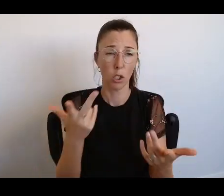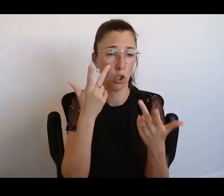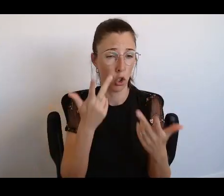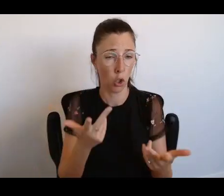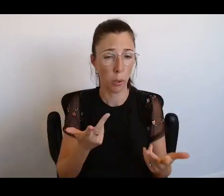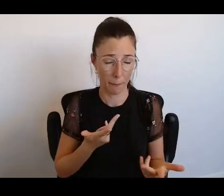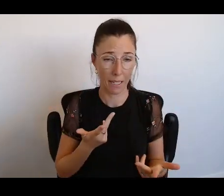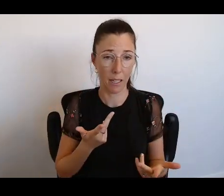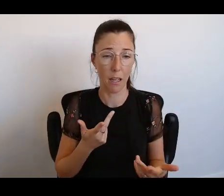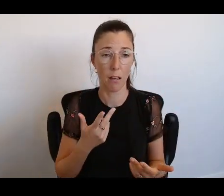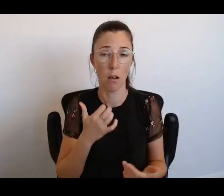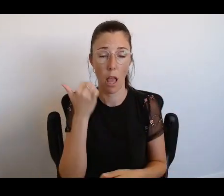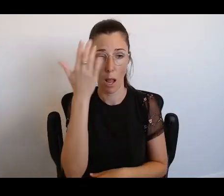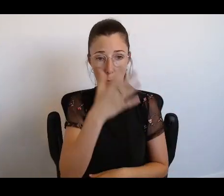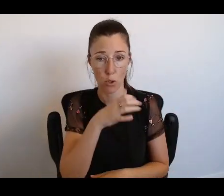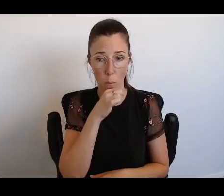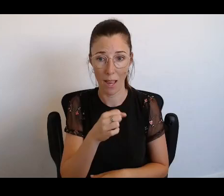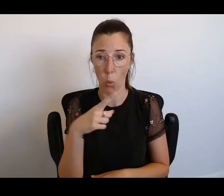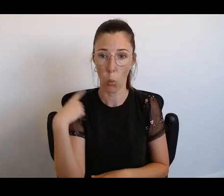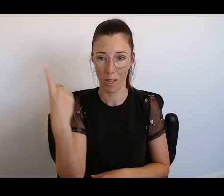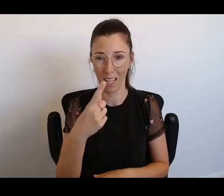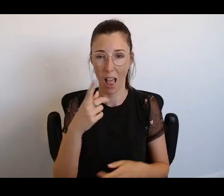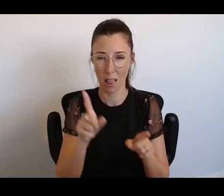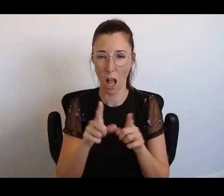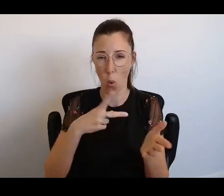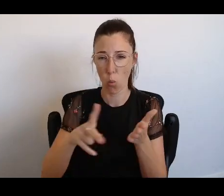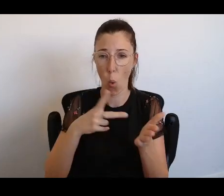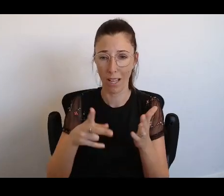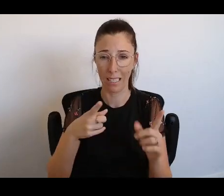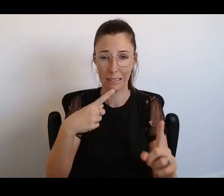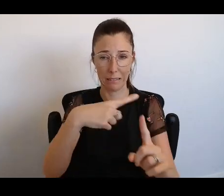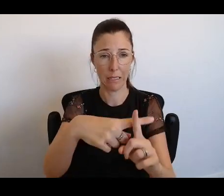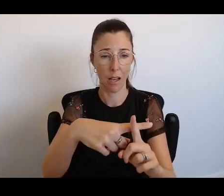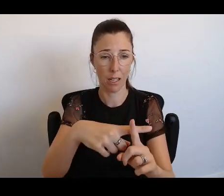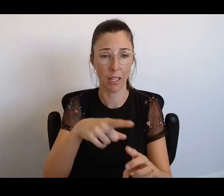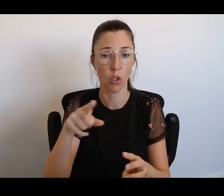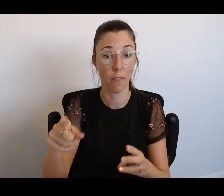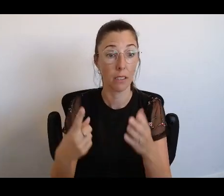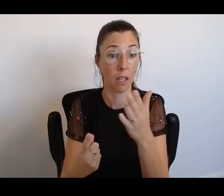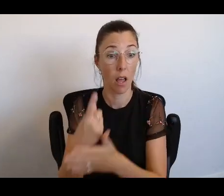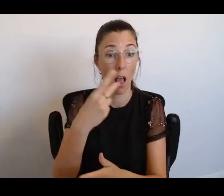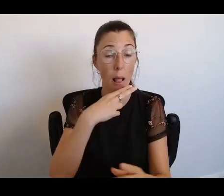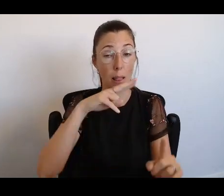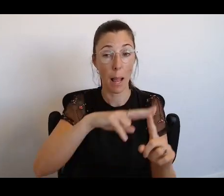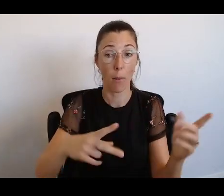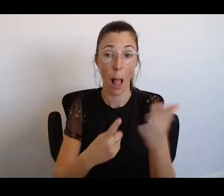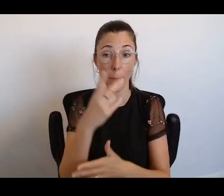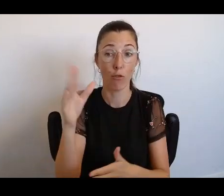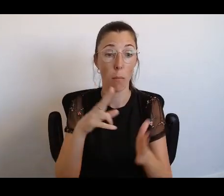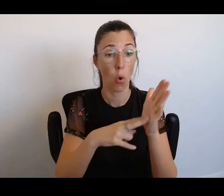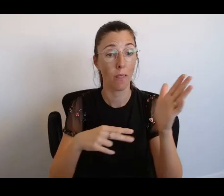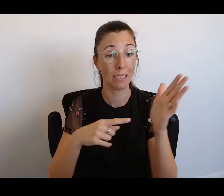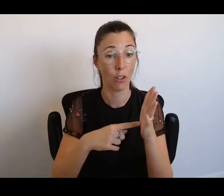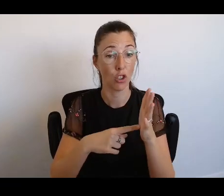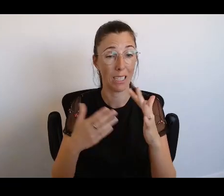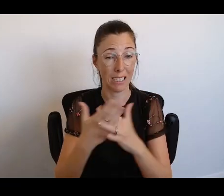we are walking targets. This is akin to the labelling that had arisen from the Northern Territory intervention. Aboriginal men, without being named